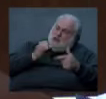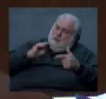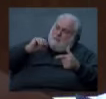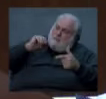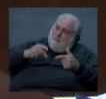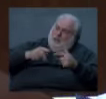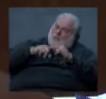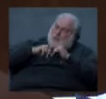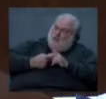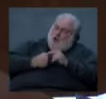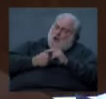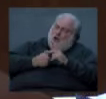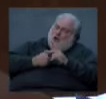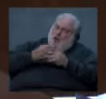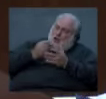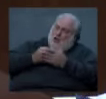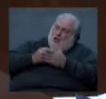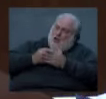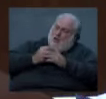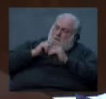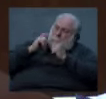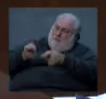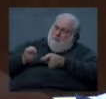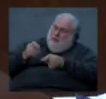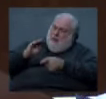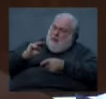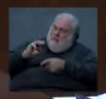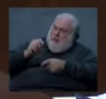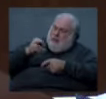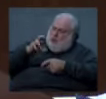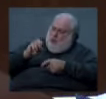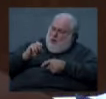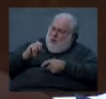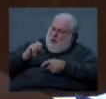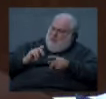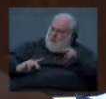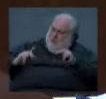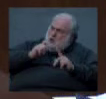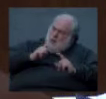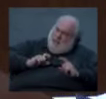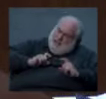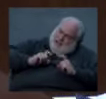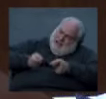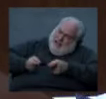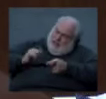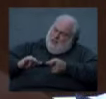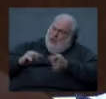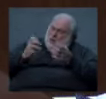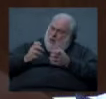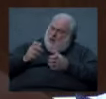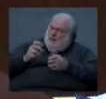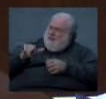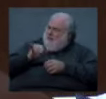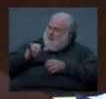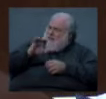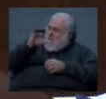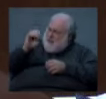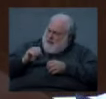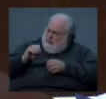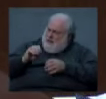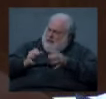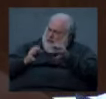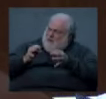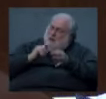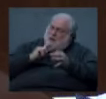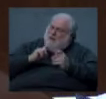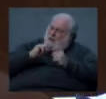grant given by Metroplan. How could that be? The people who gave it wanting Crafted and Tall if it